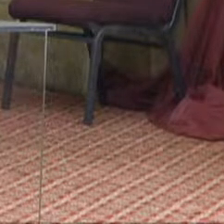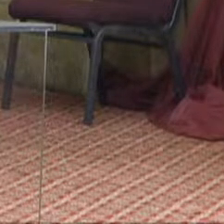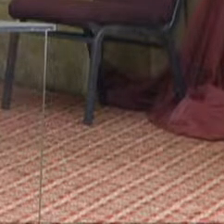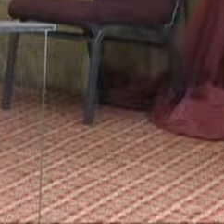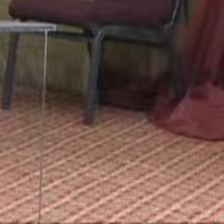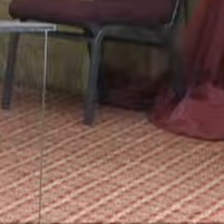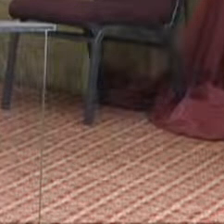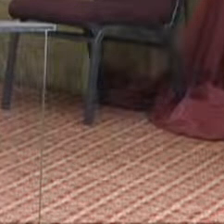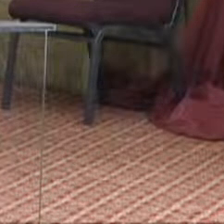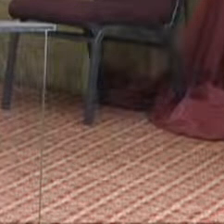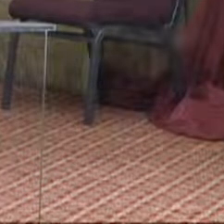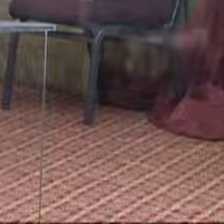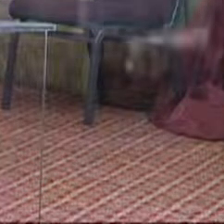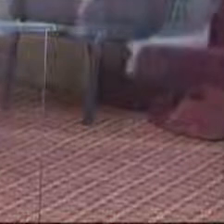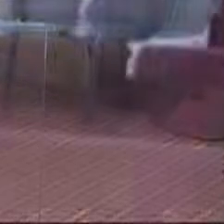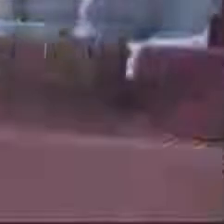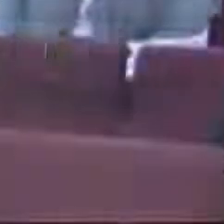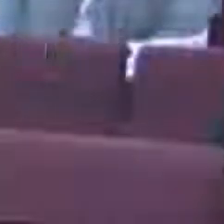Amen.